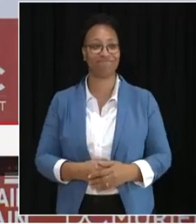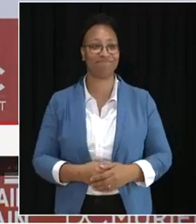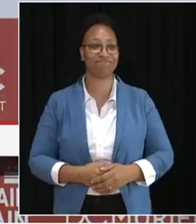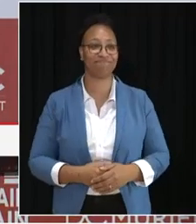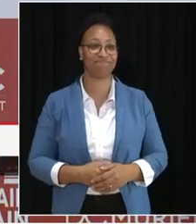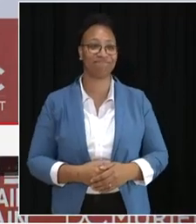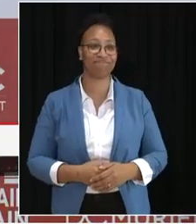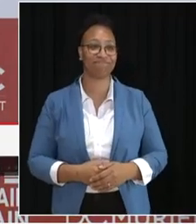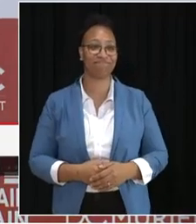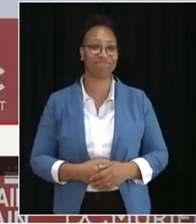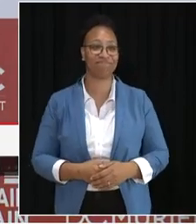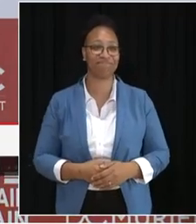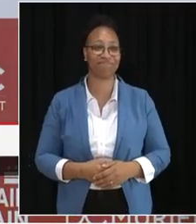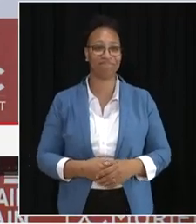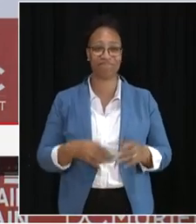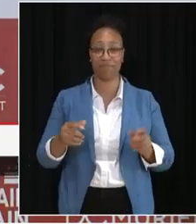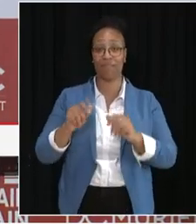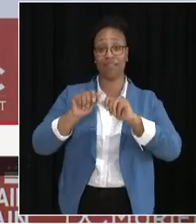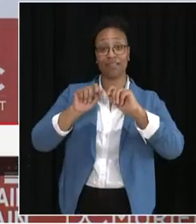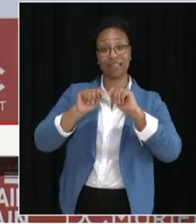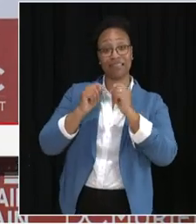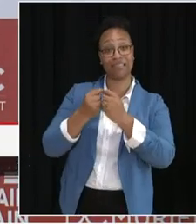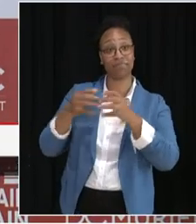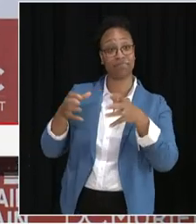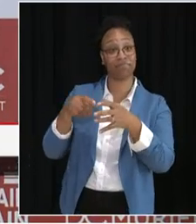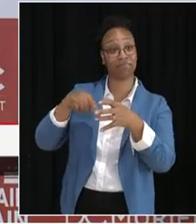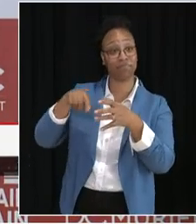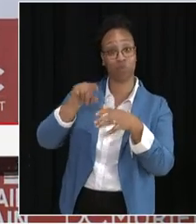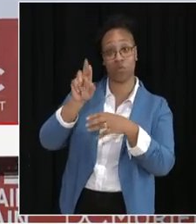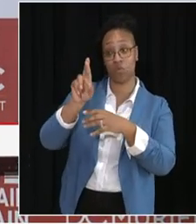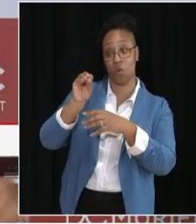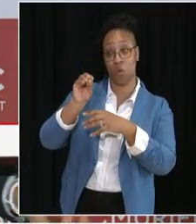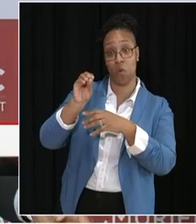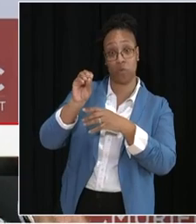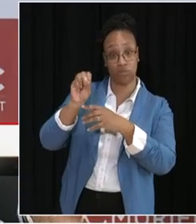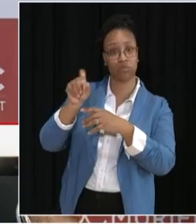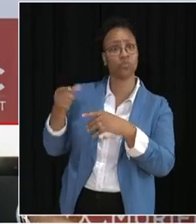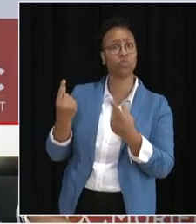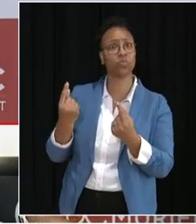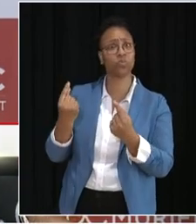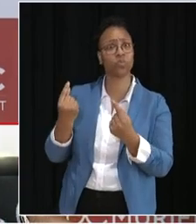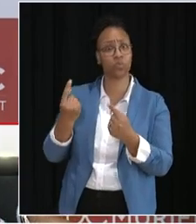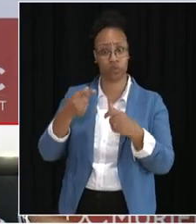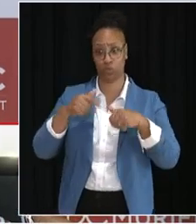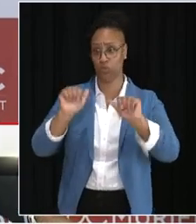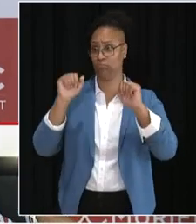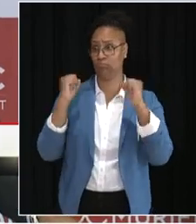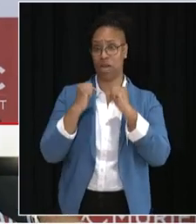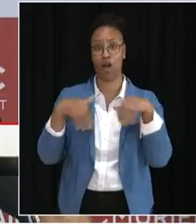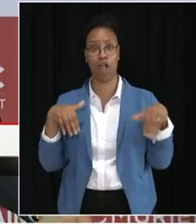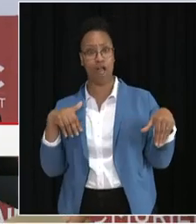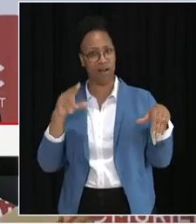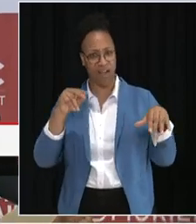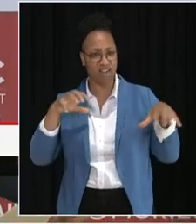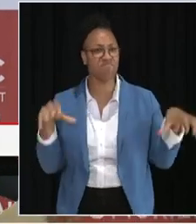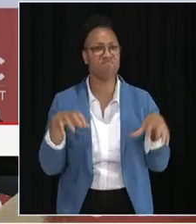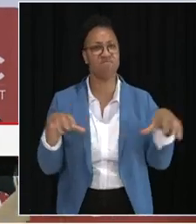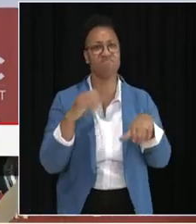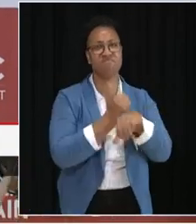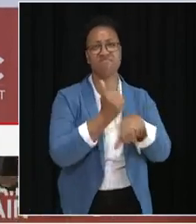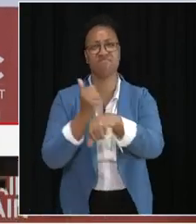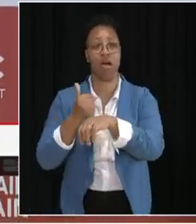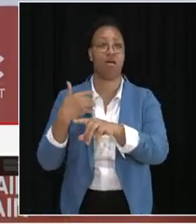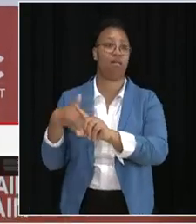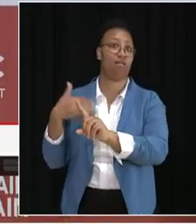holiday, and we're excited to celebrate. So without further ado, it's my pleasure now to turn it over to Director Anderson, who's gonna share a little bit more about